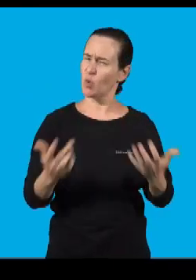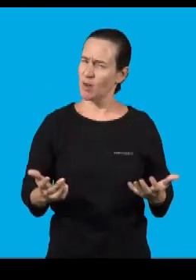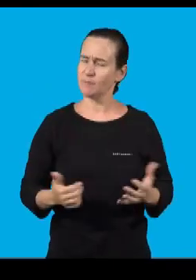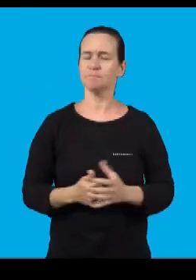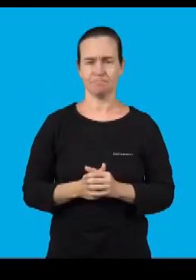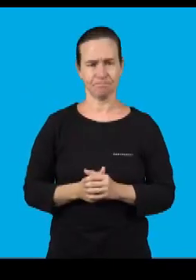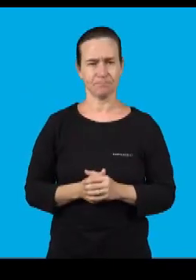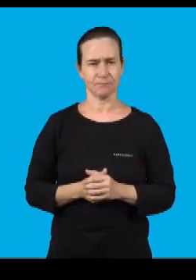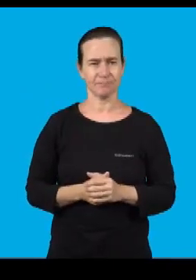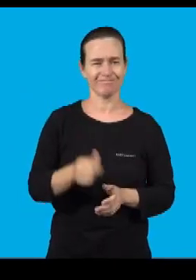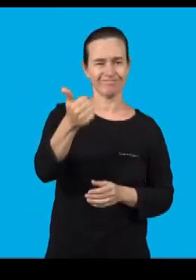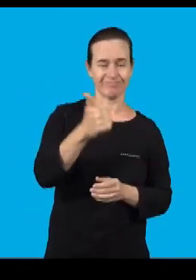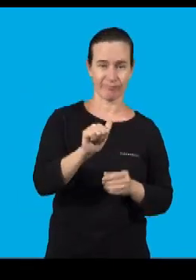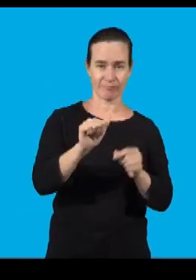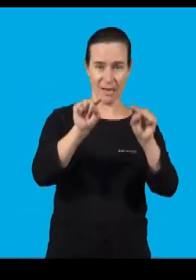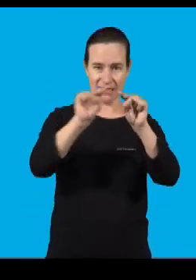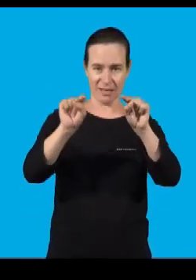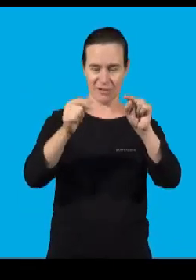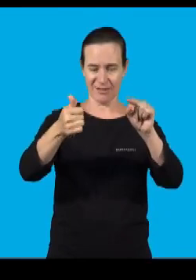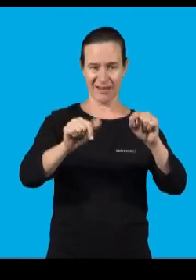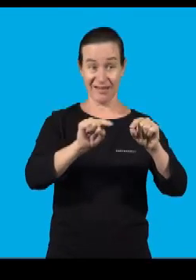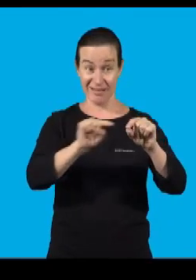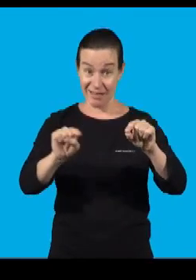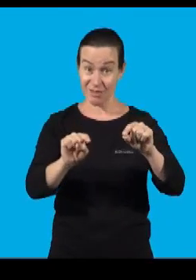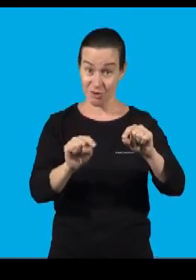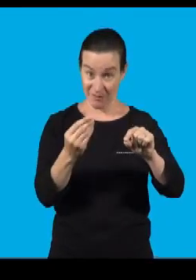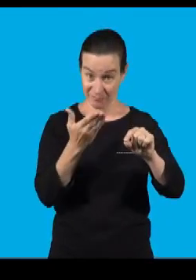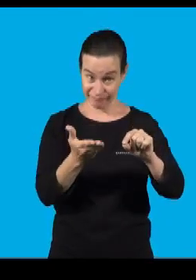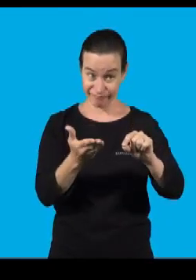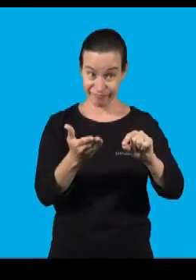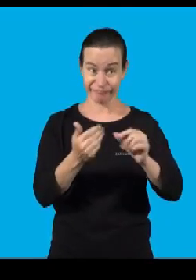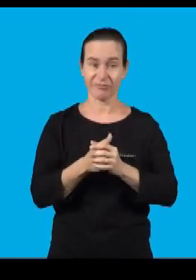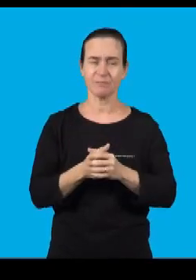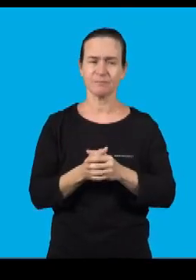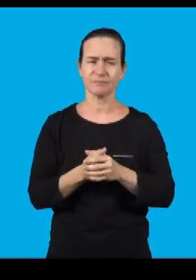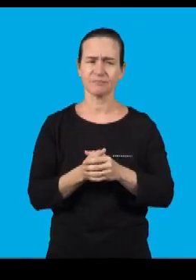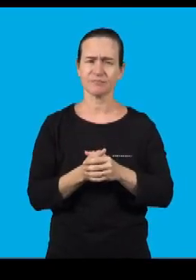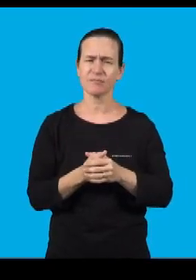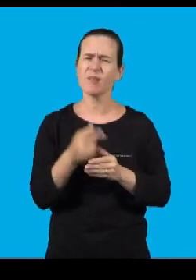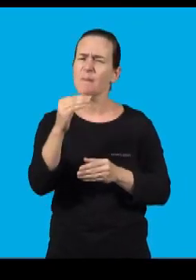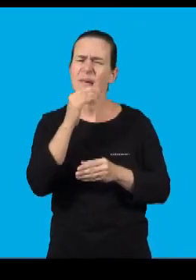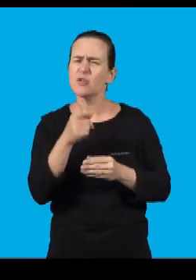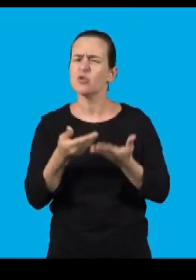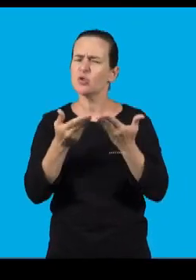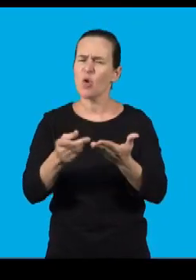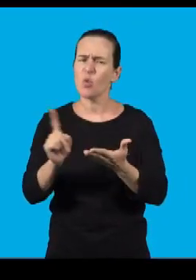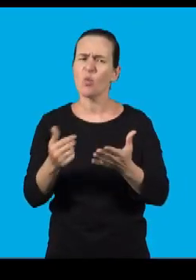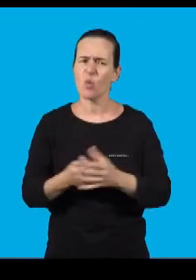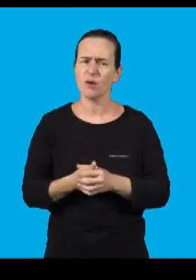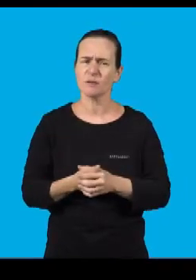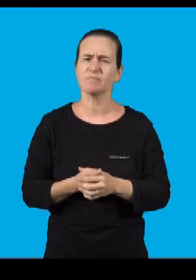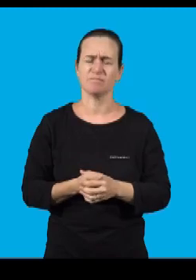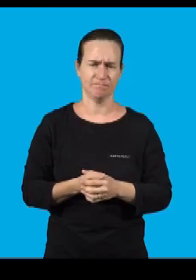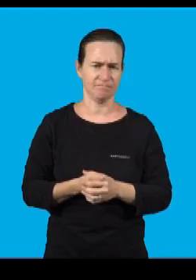all right? He's concerned about that. Look at the dashes, all right? The dashes there indicate something. What is